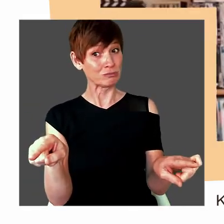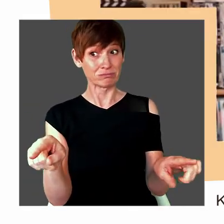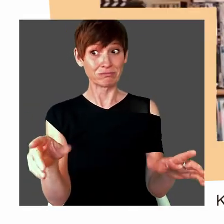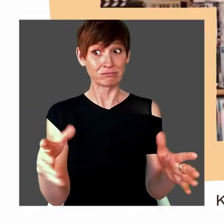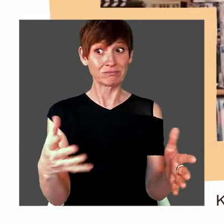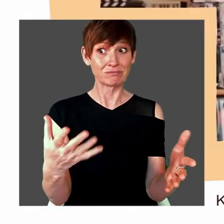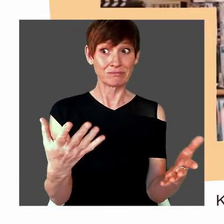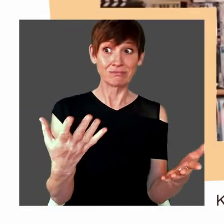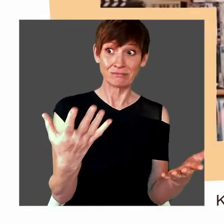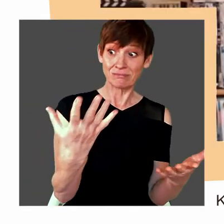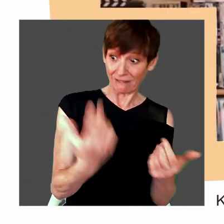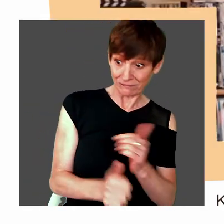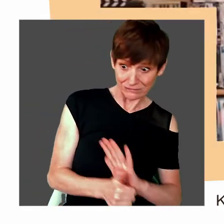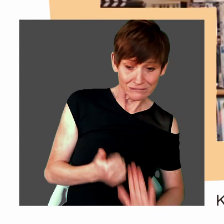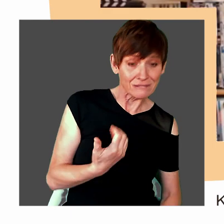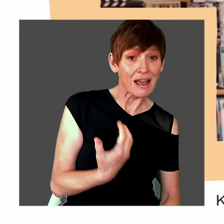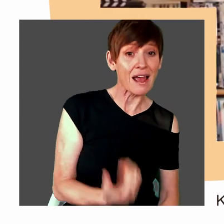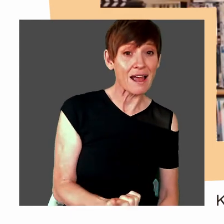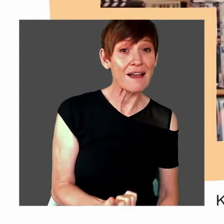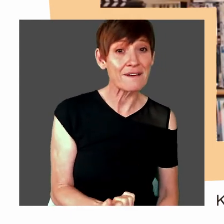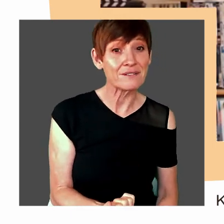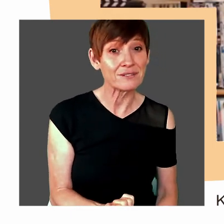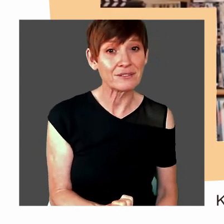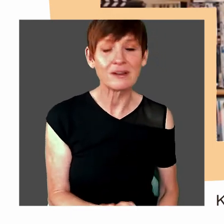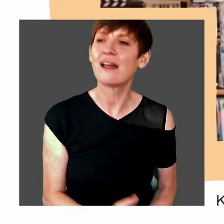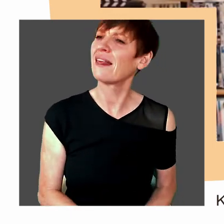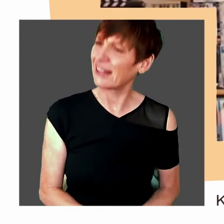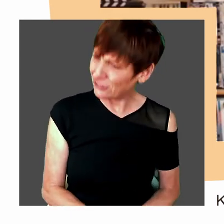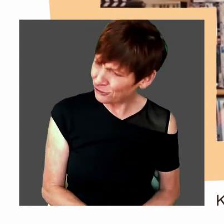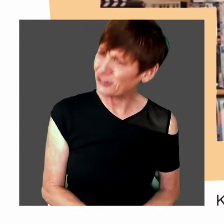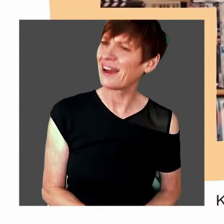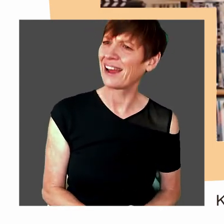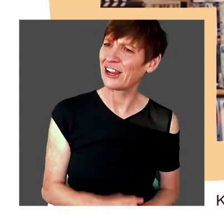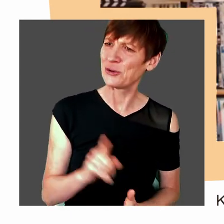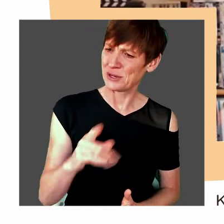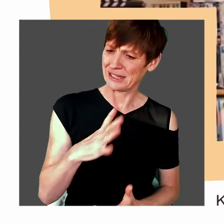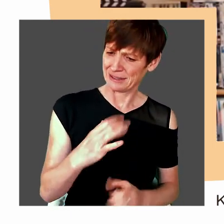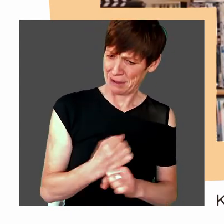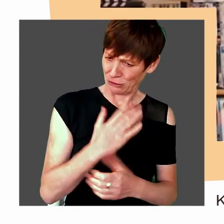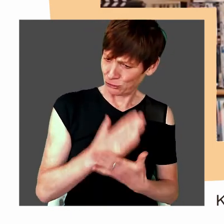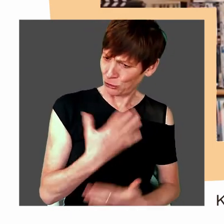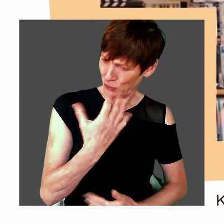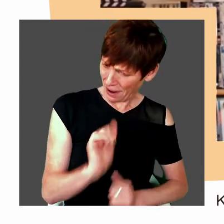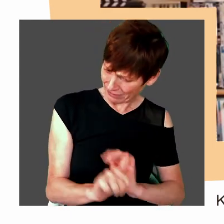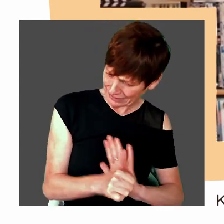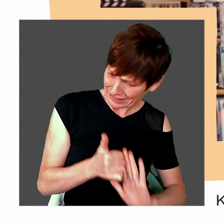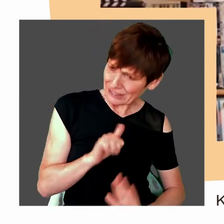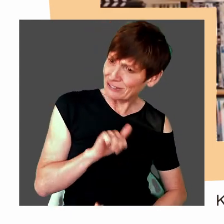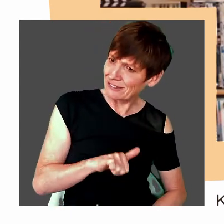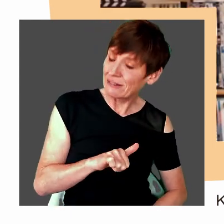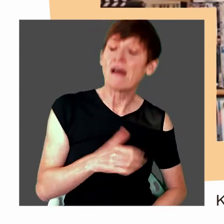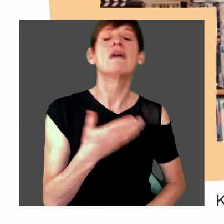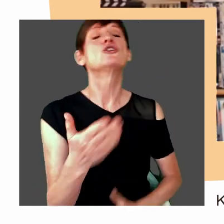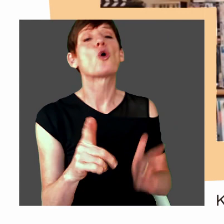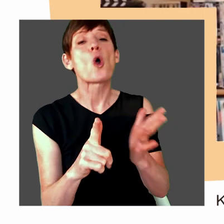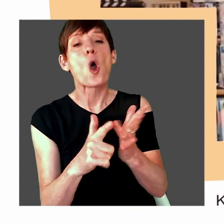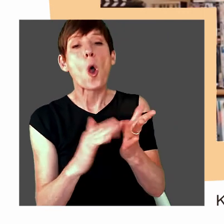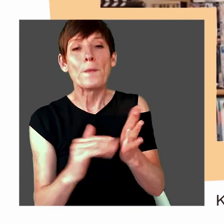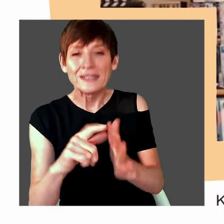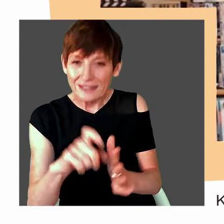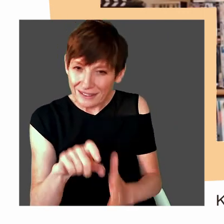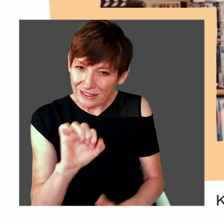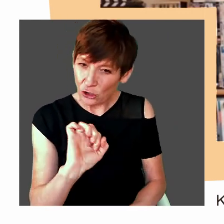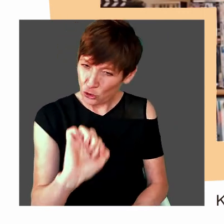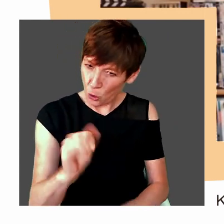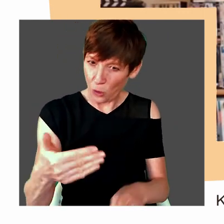you and you have to make sure that you've got the goods to back it up. Yeah. Omid, coming to you, I mean, your career